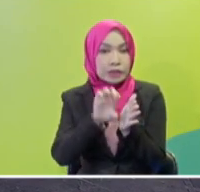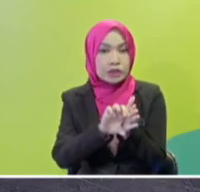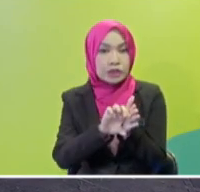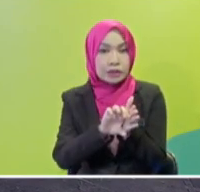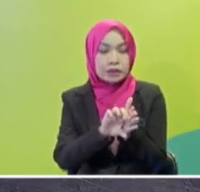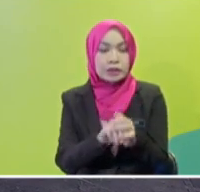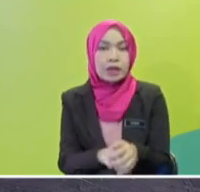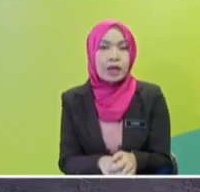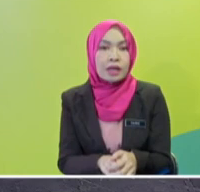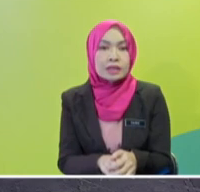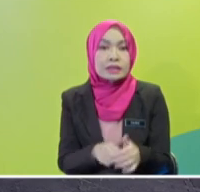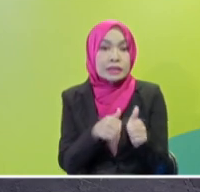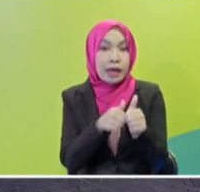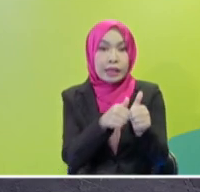alphabet.